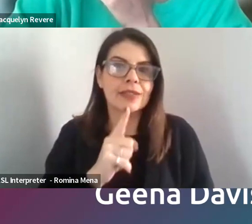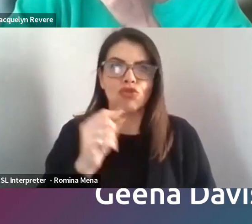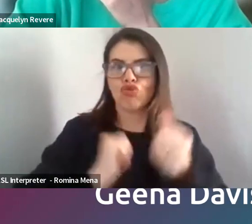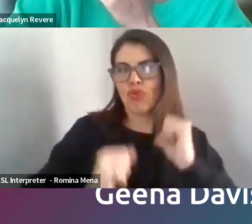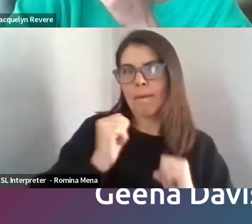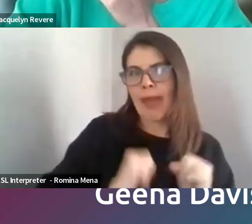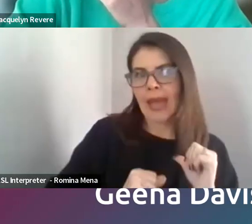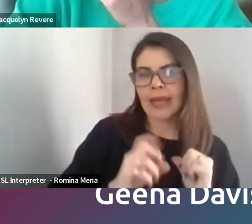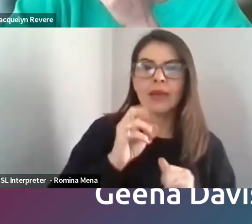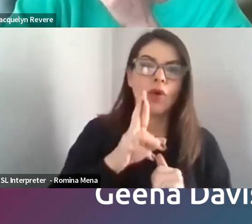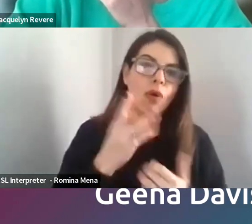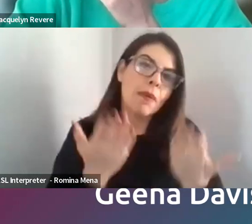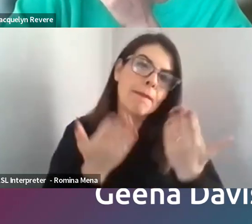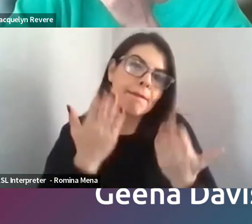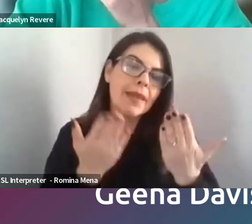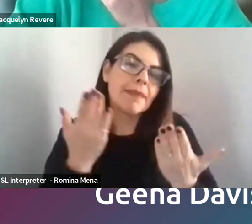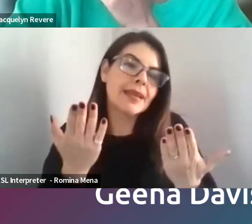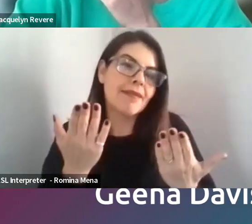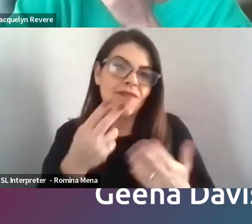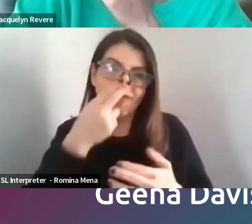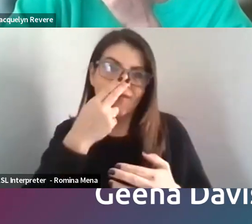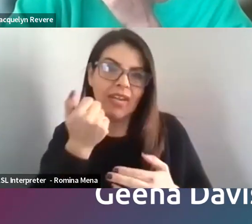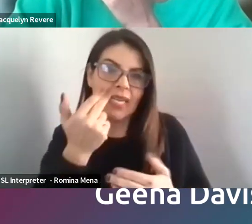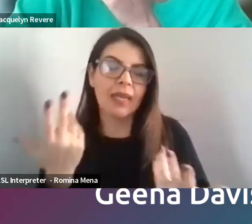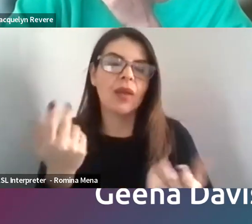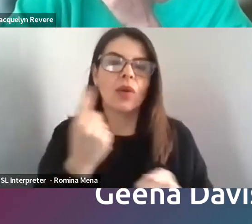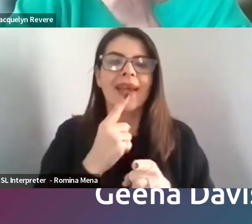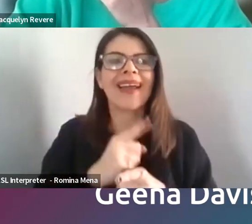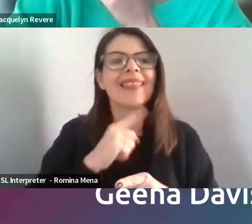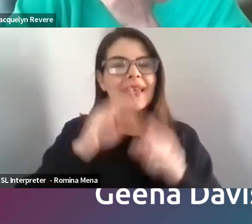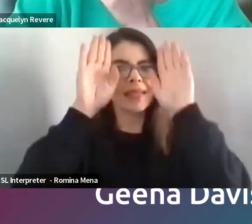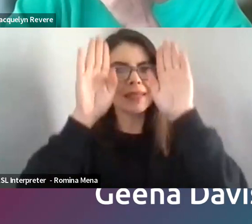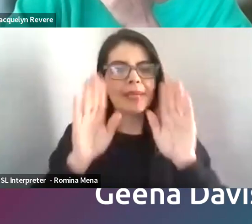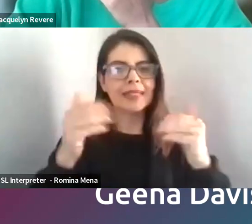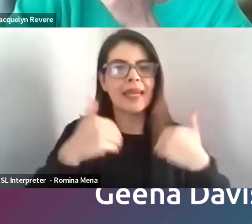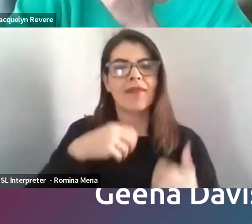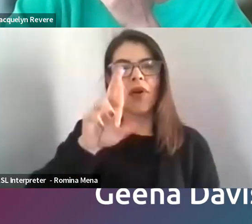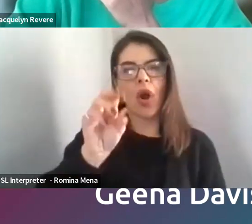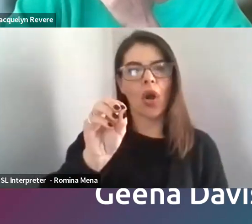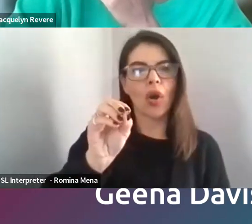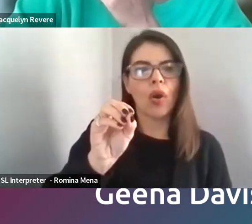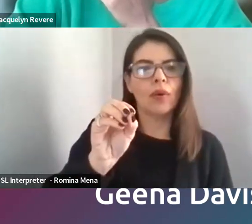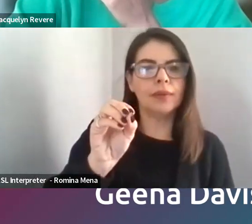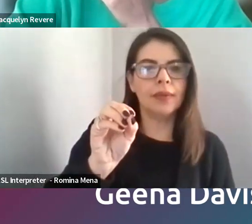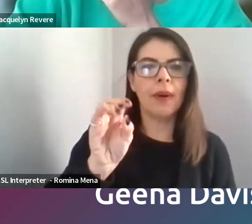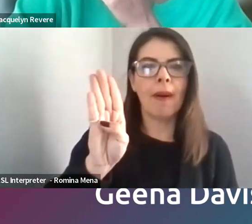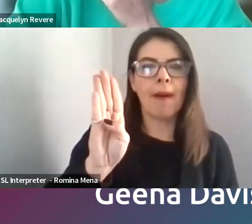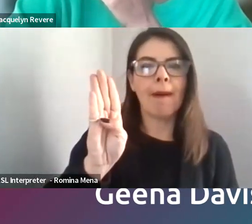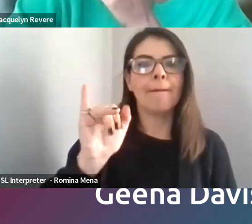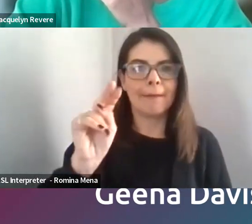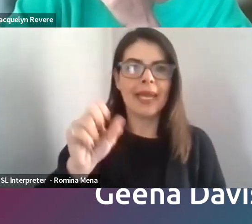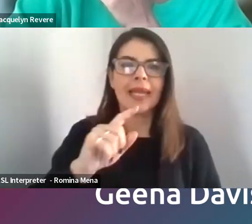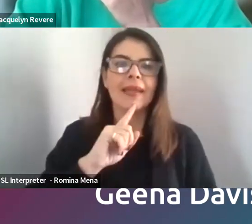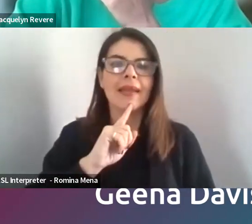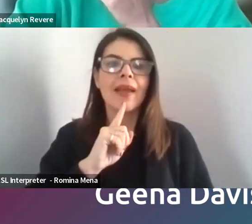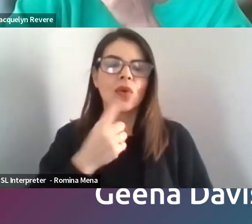dramatic or even humorous. I think it's amazing to have Robin on this panel because we really believe that comedy